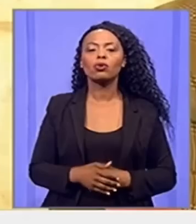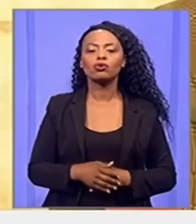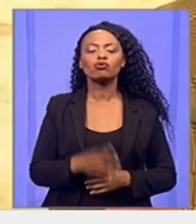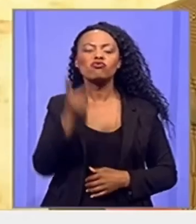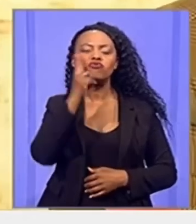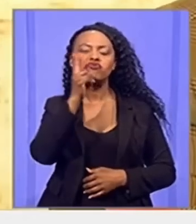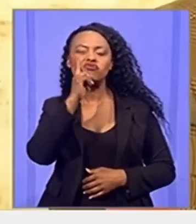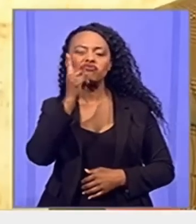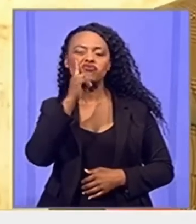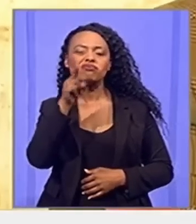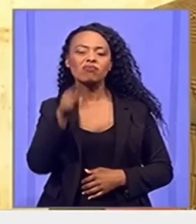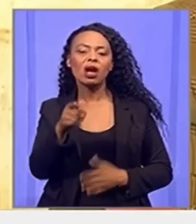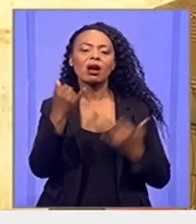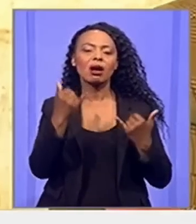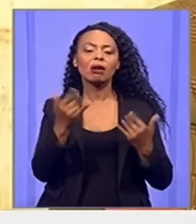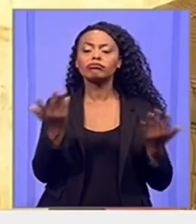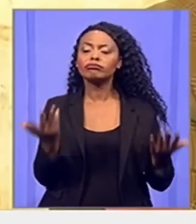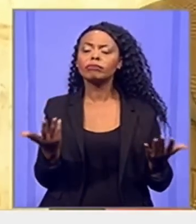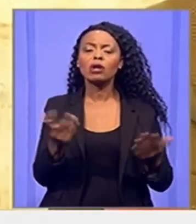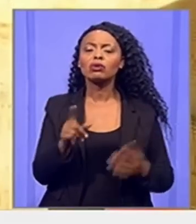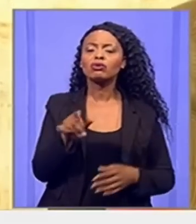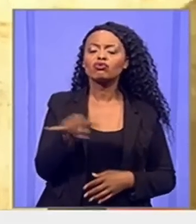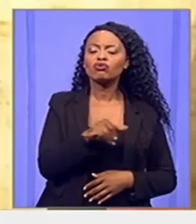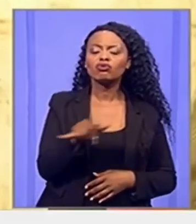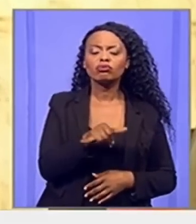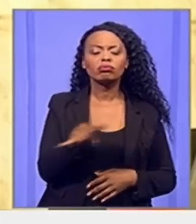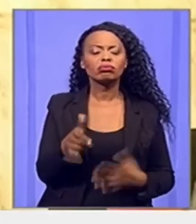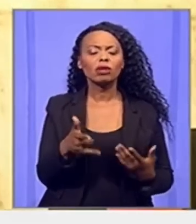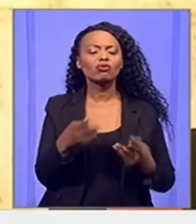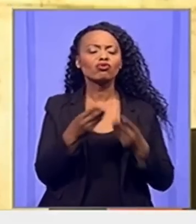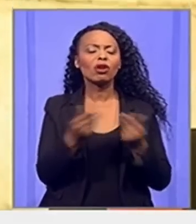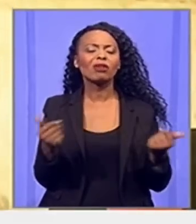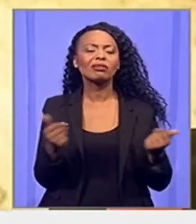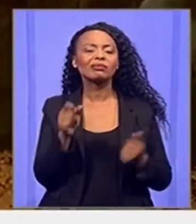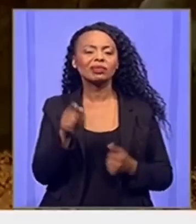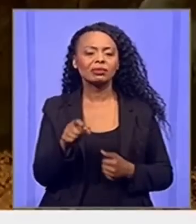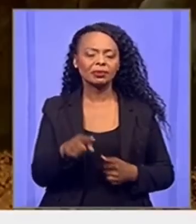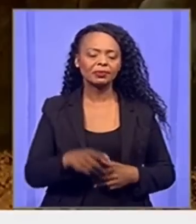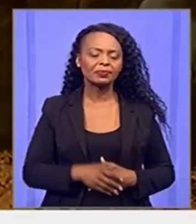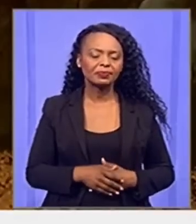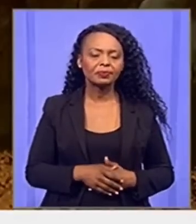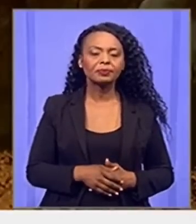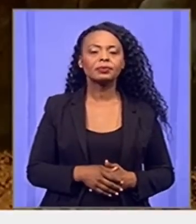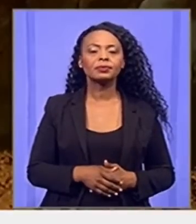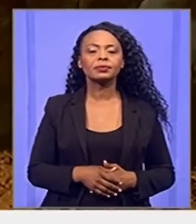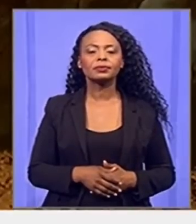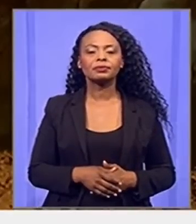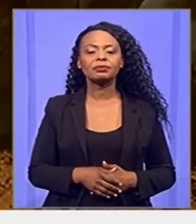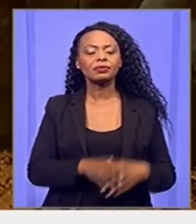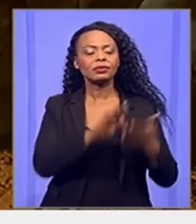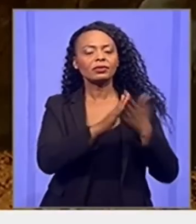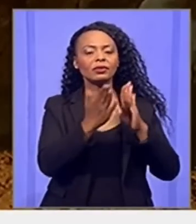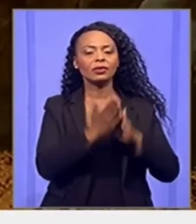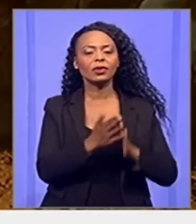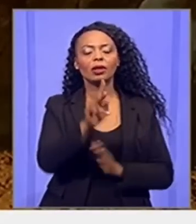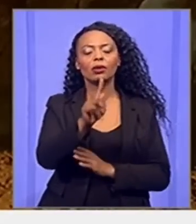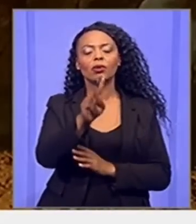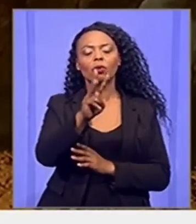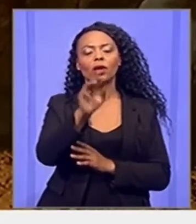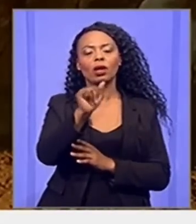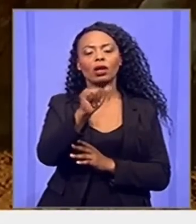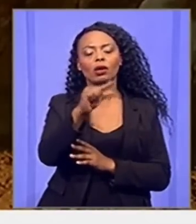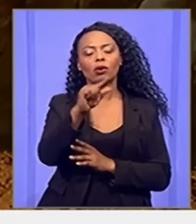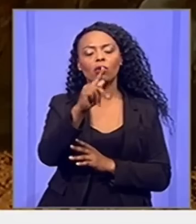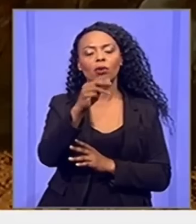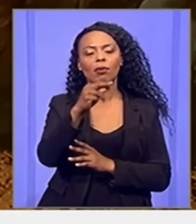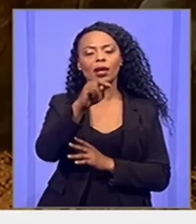re tša e fetsela re tša ruti fe re le mmasepala baagi bano ba kwa Gakomane ba tlile go